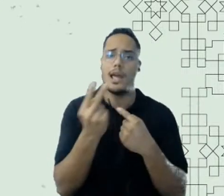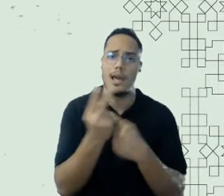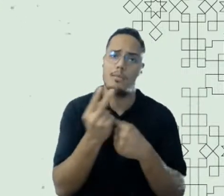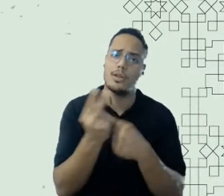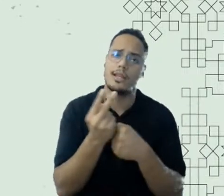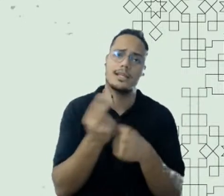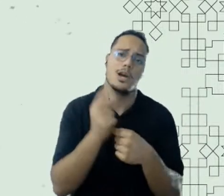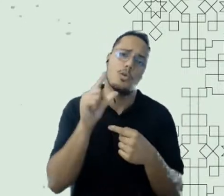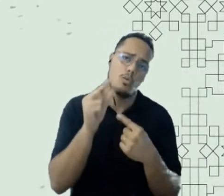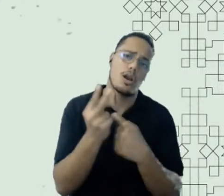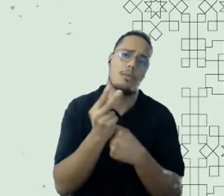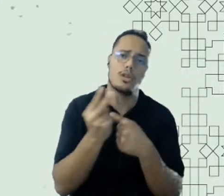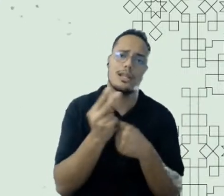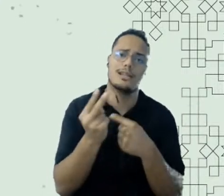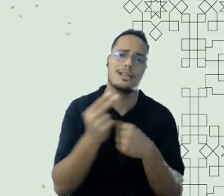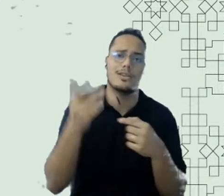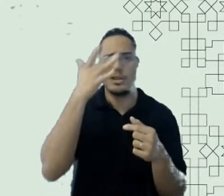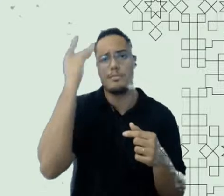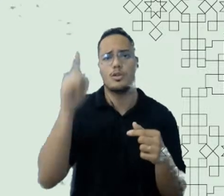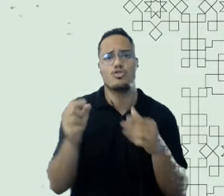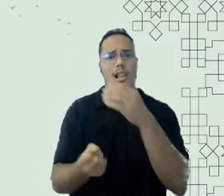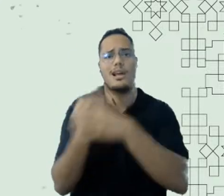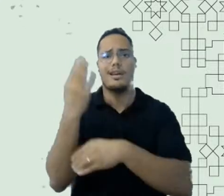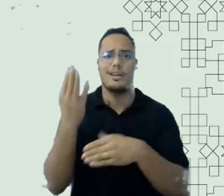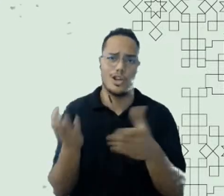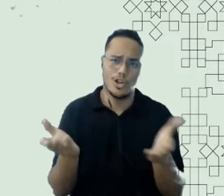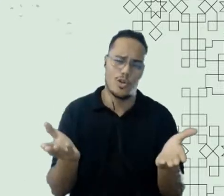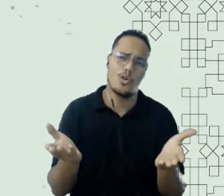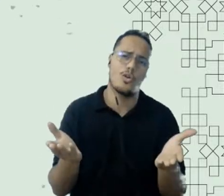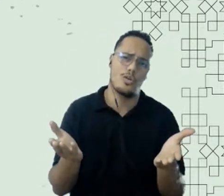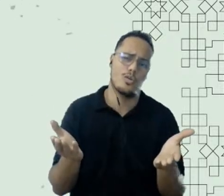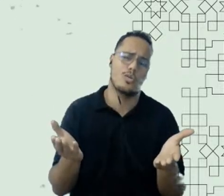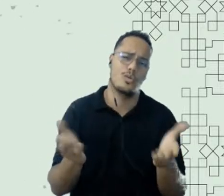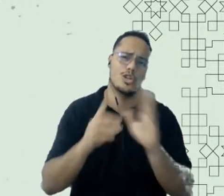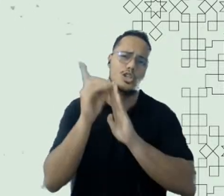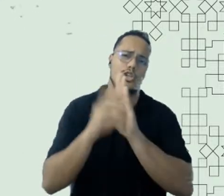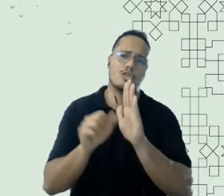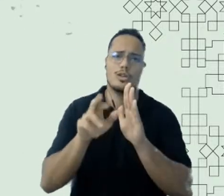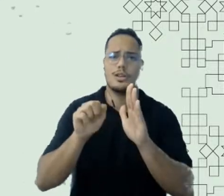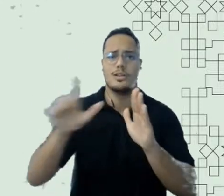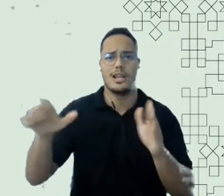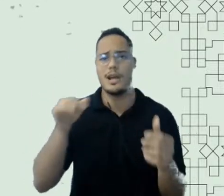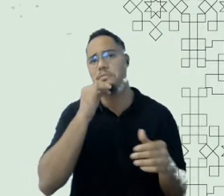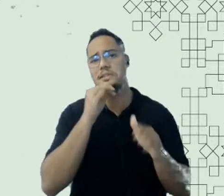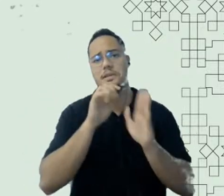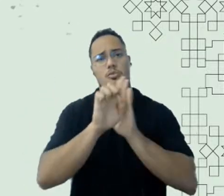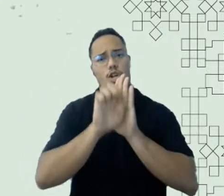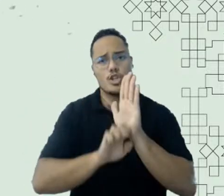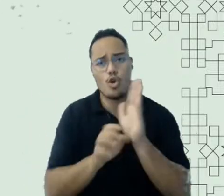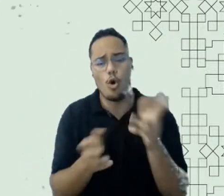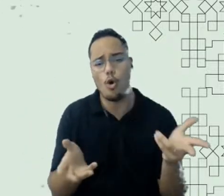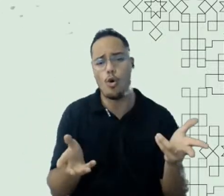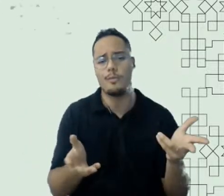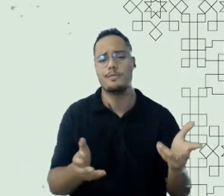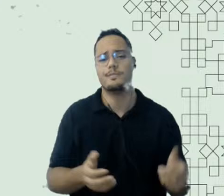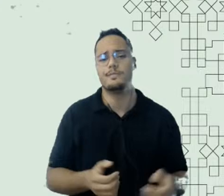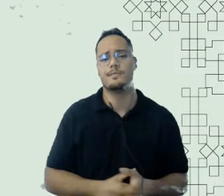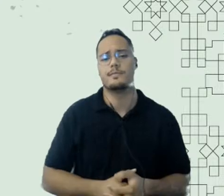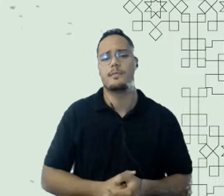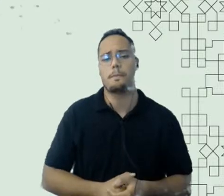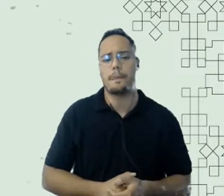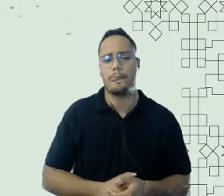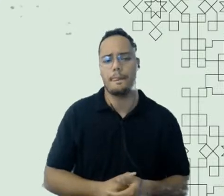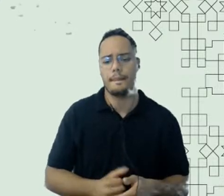and producers, you know, fought against that, which was a bit of a